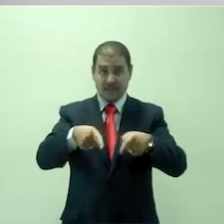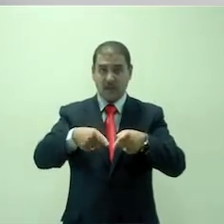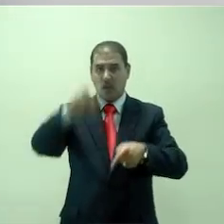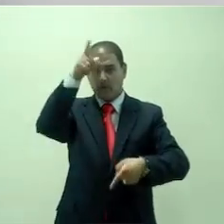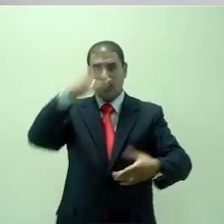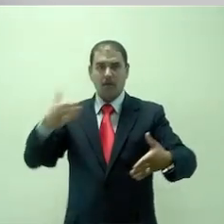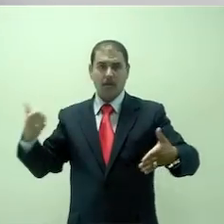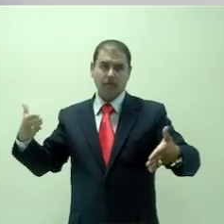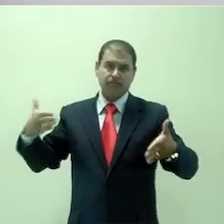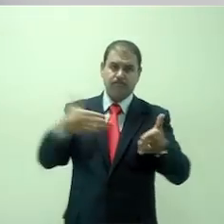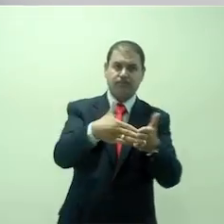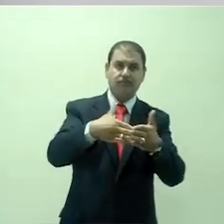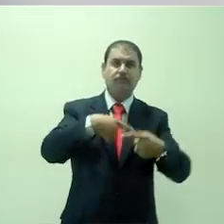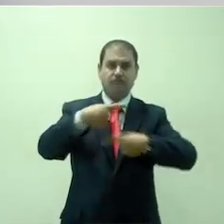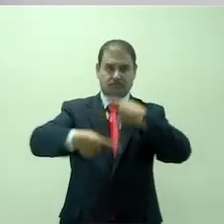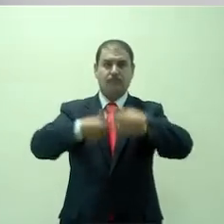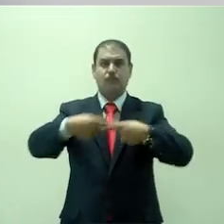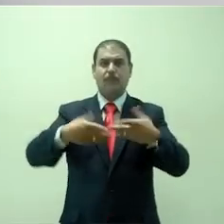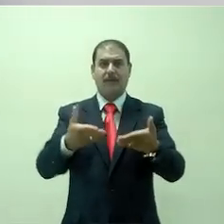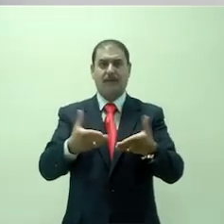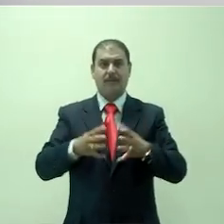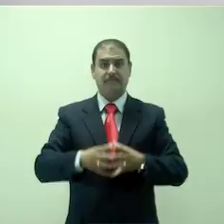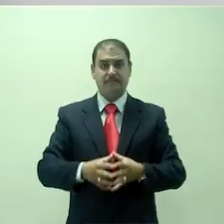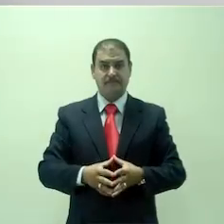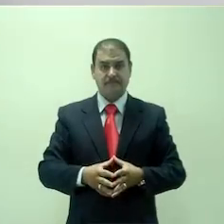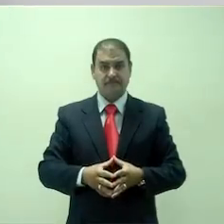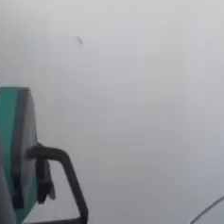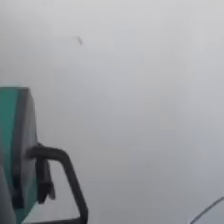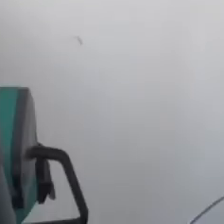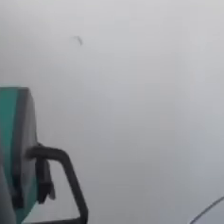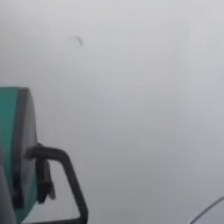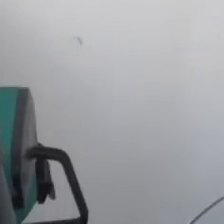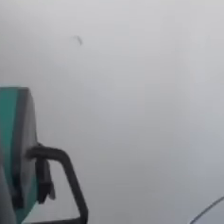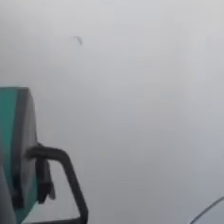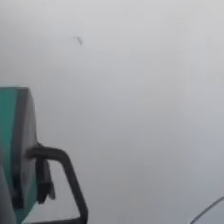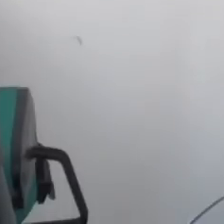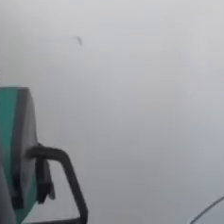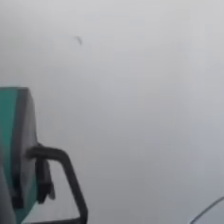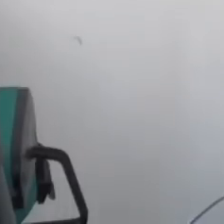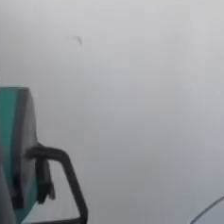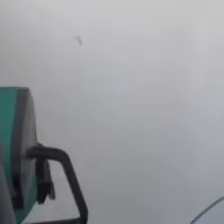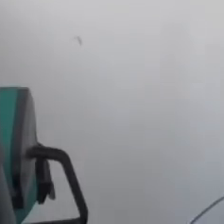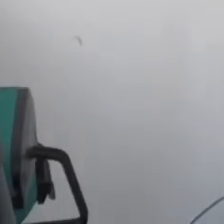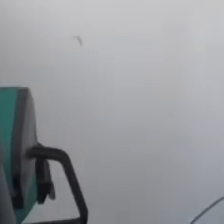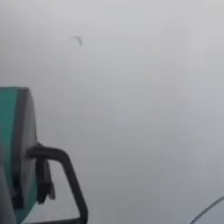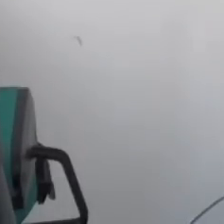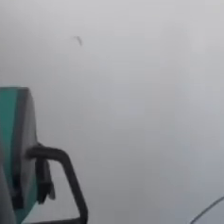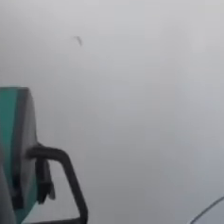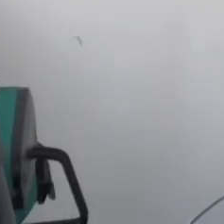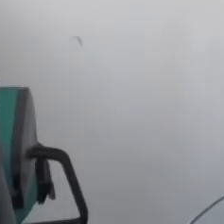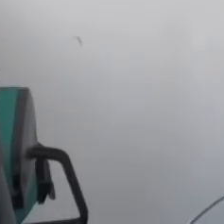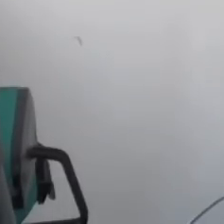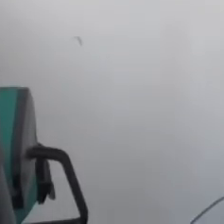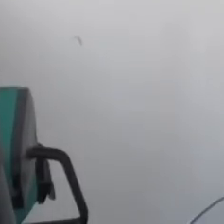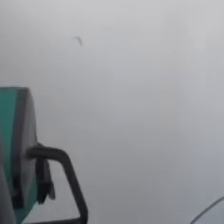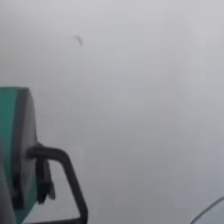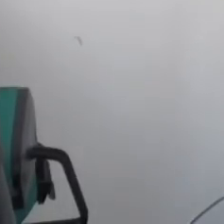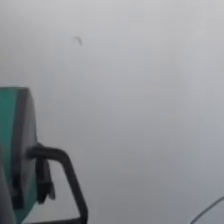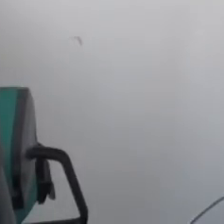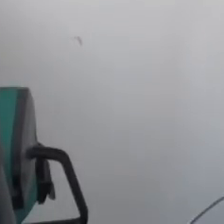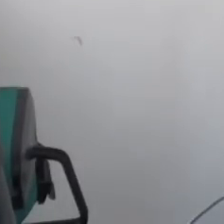1993. The second thing is the replacement of that old law with a new current law, which is